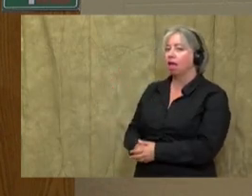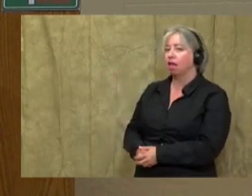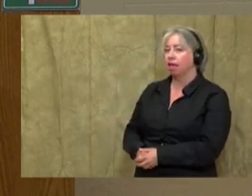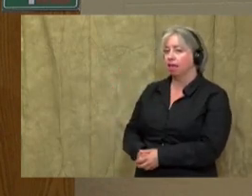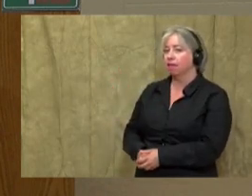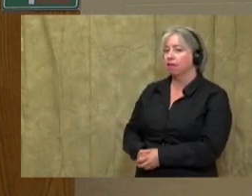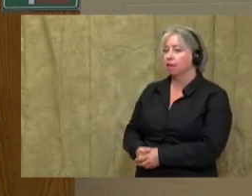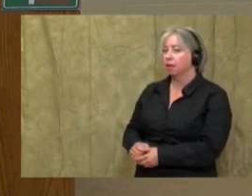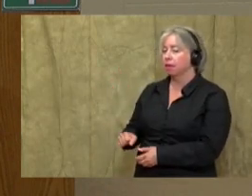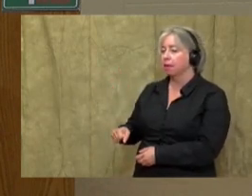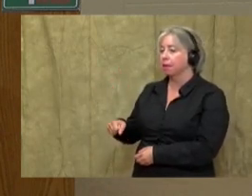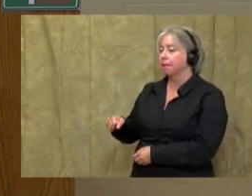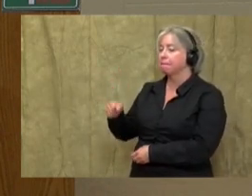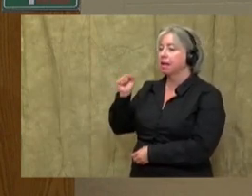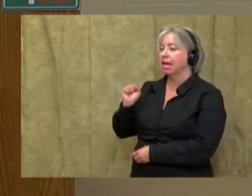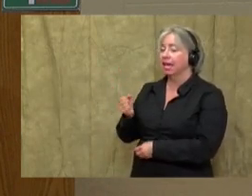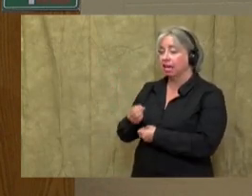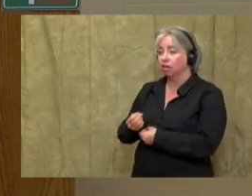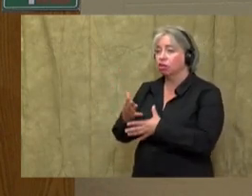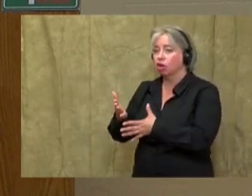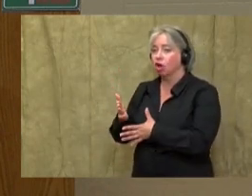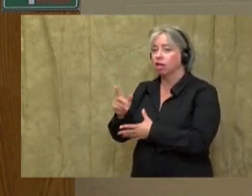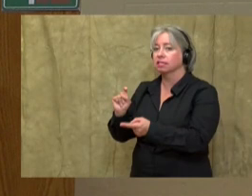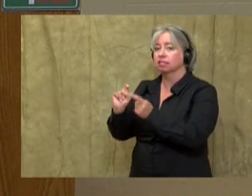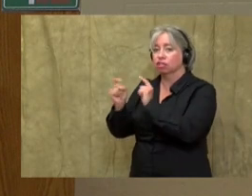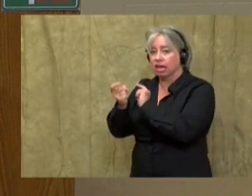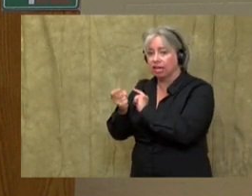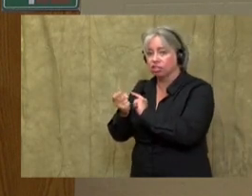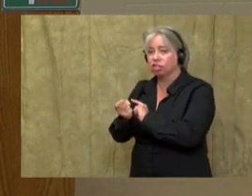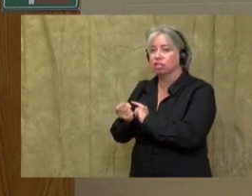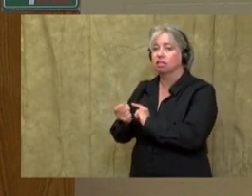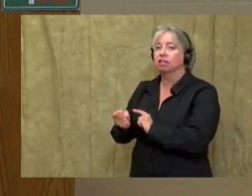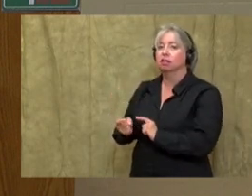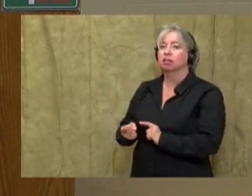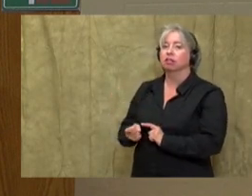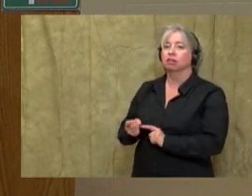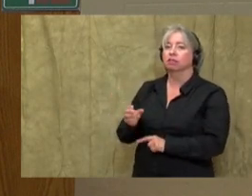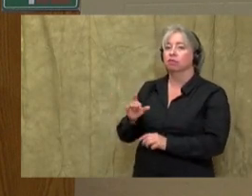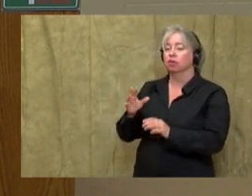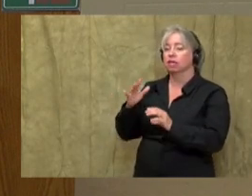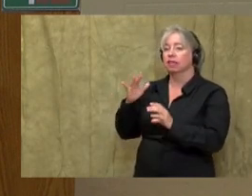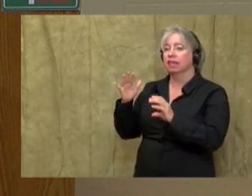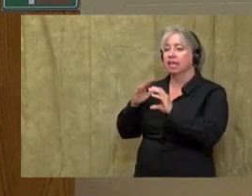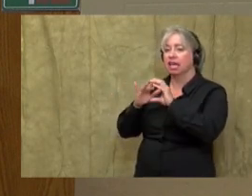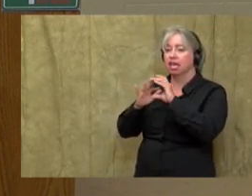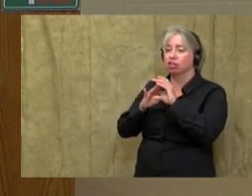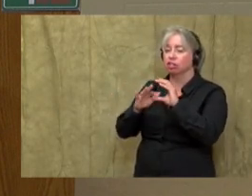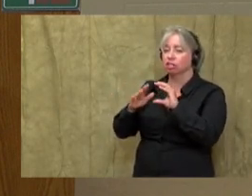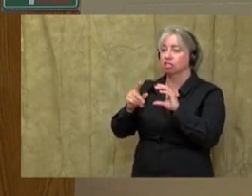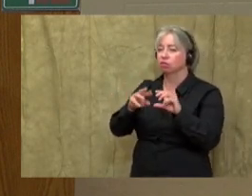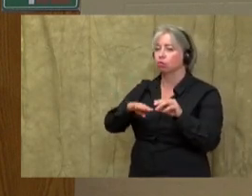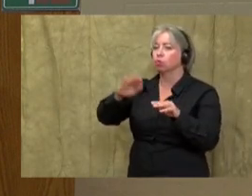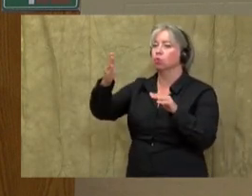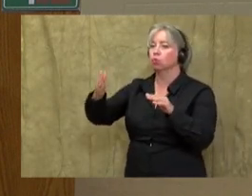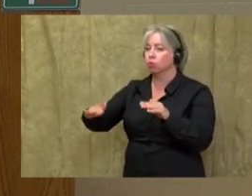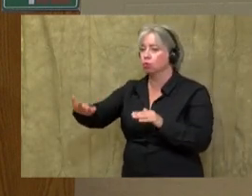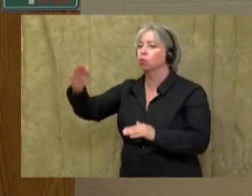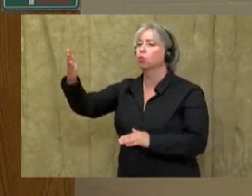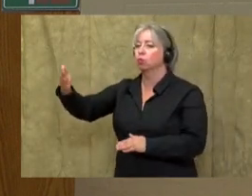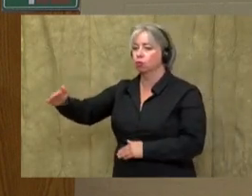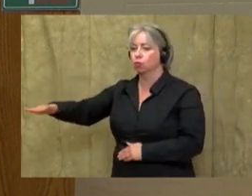So my hand is causing a disturbance. That energy is transferring through the rope to the other